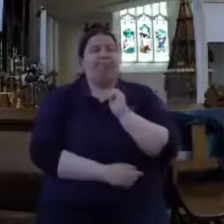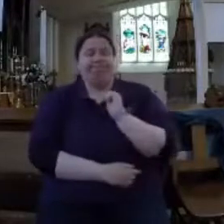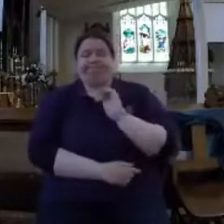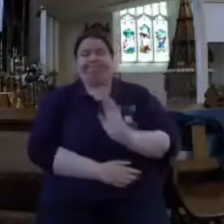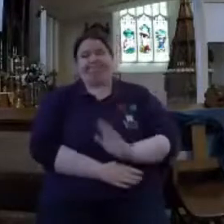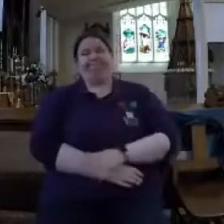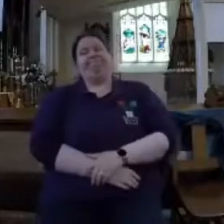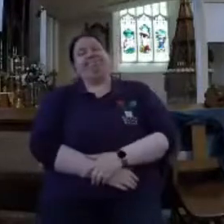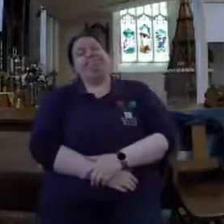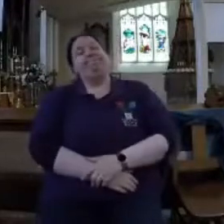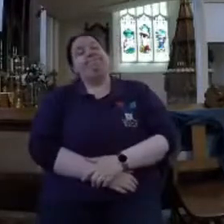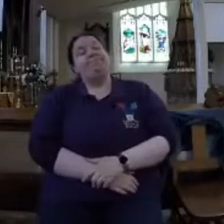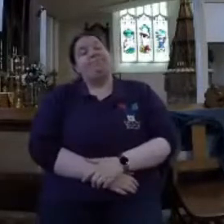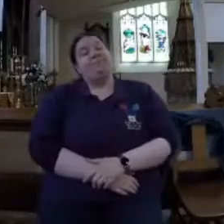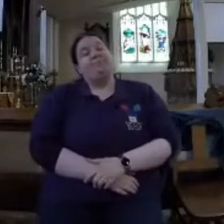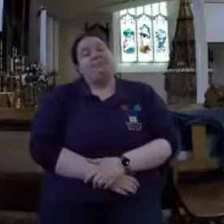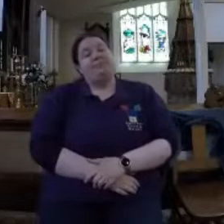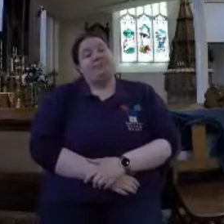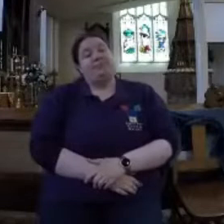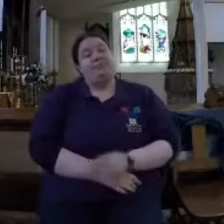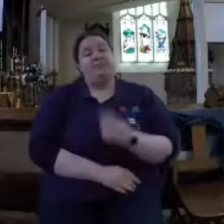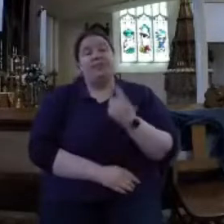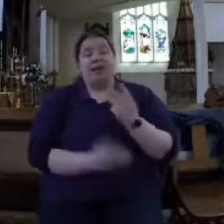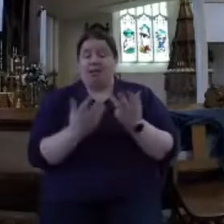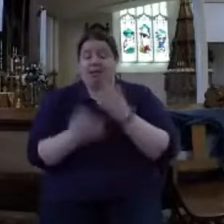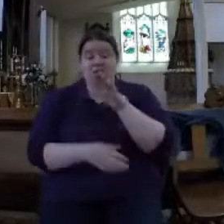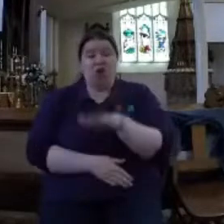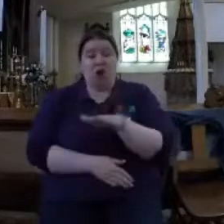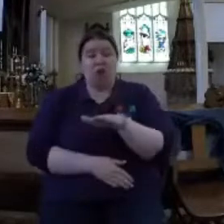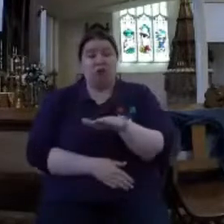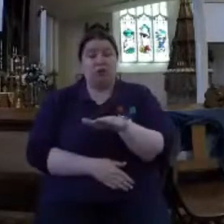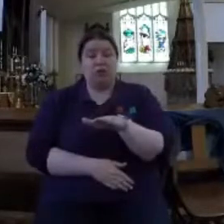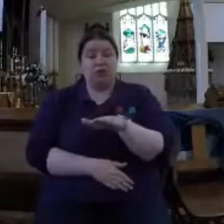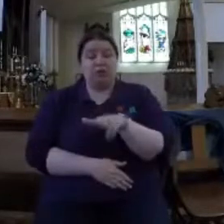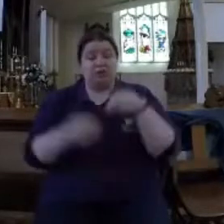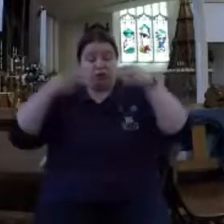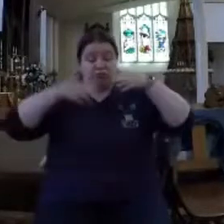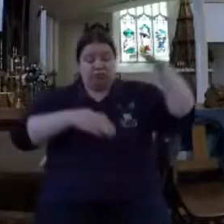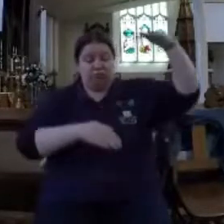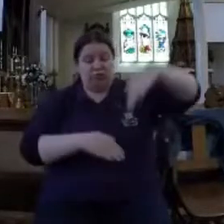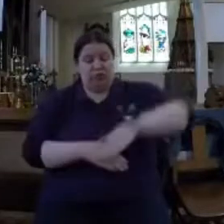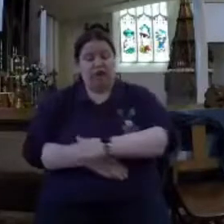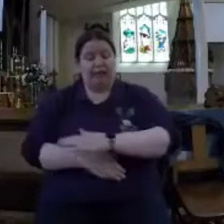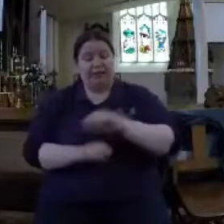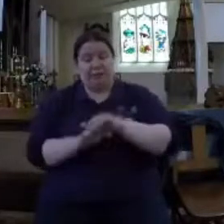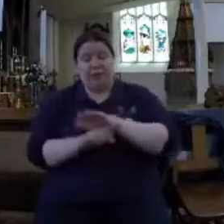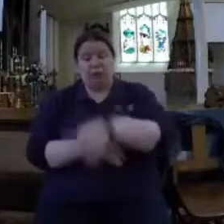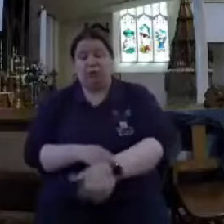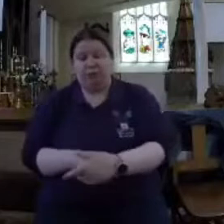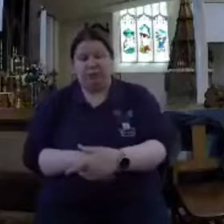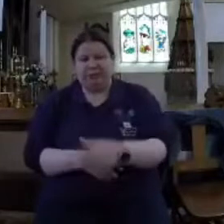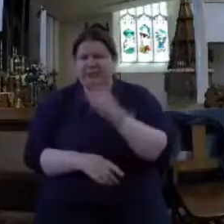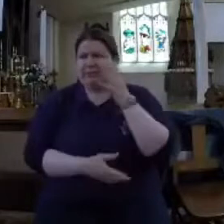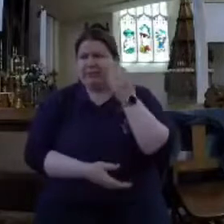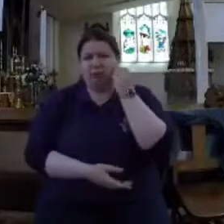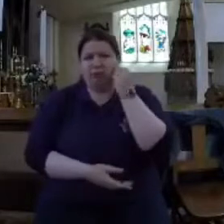it. We have had another child pushed off a slide, but we've only got 2 children. It sounds like a